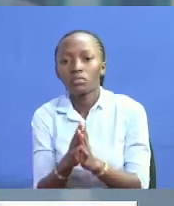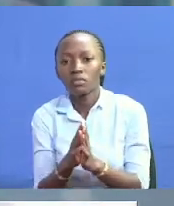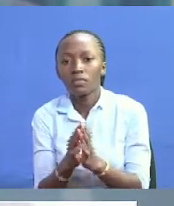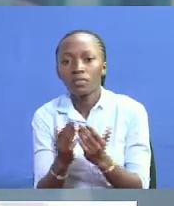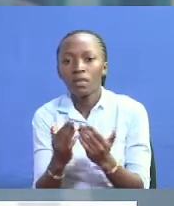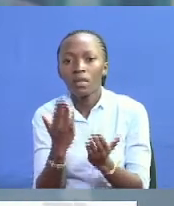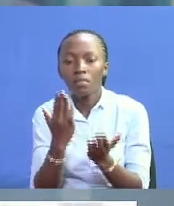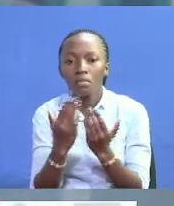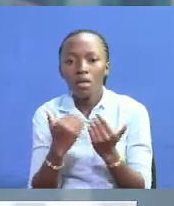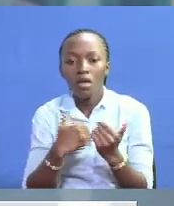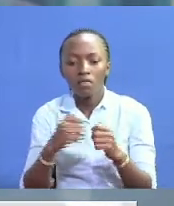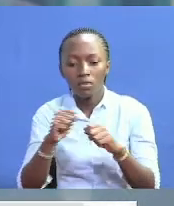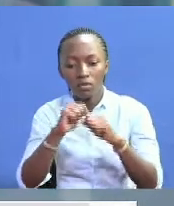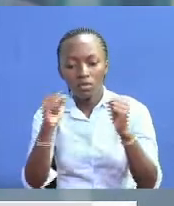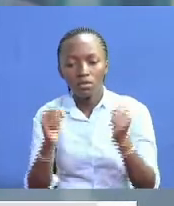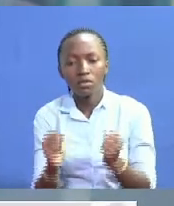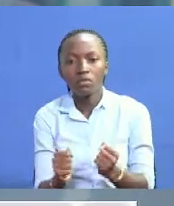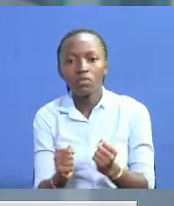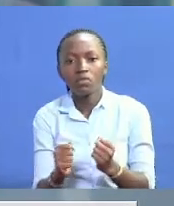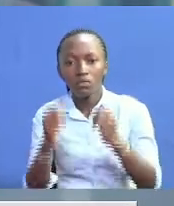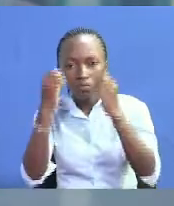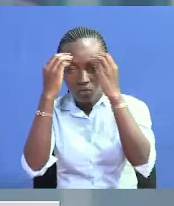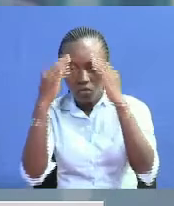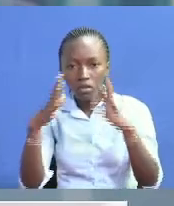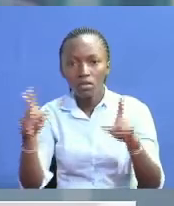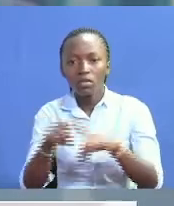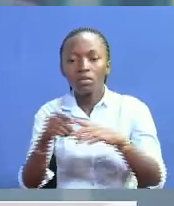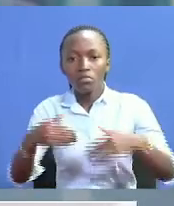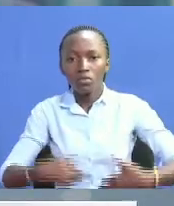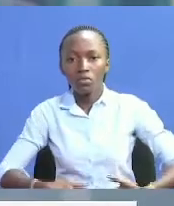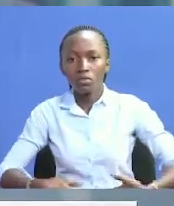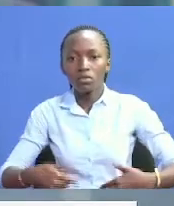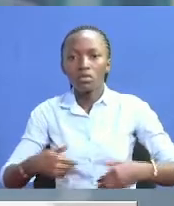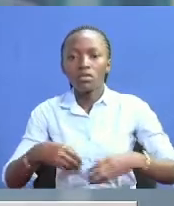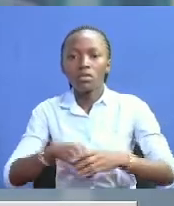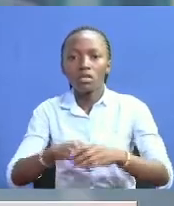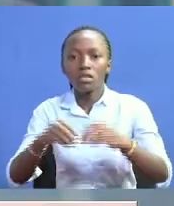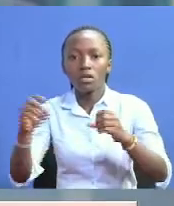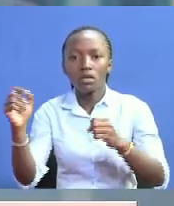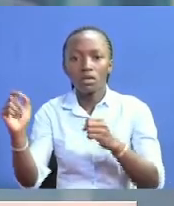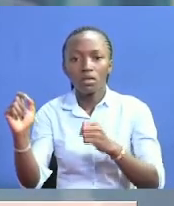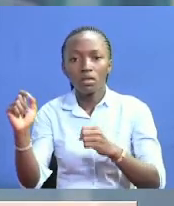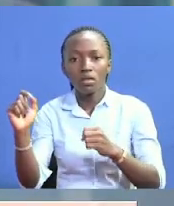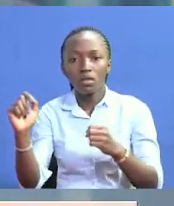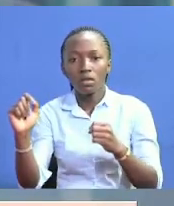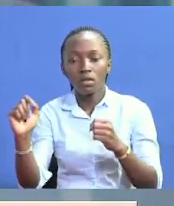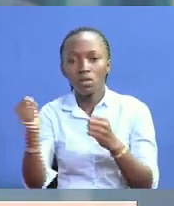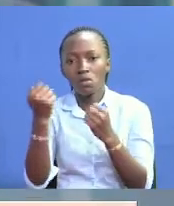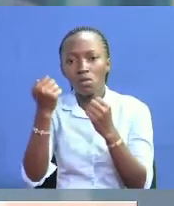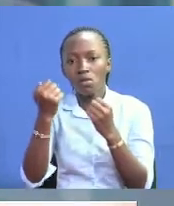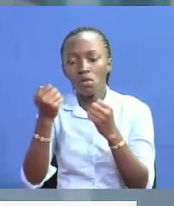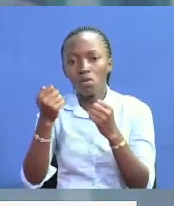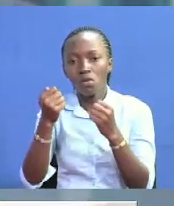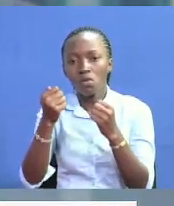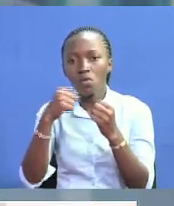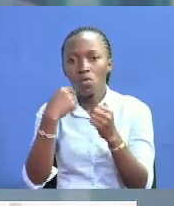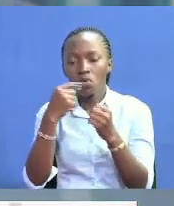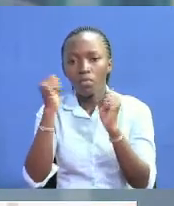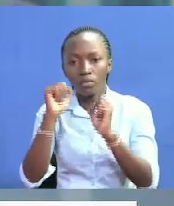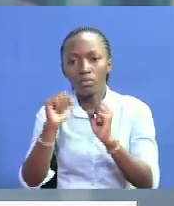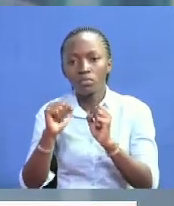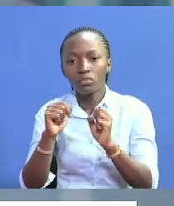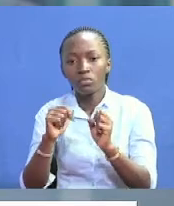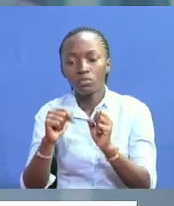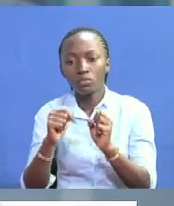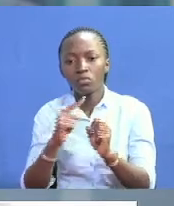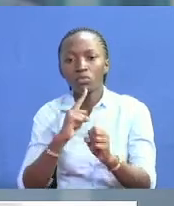least have a system of students and youth as a whole within the country who can stand up and point out issues that we're facing. Right.